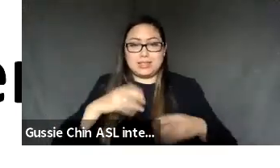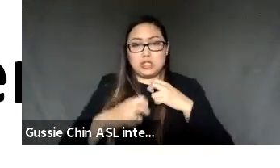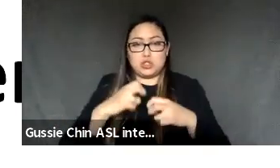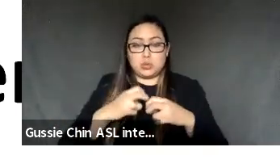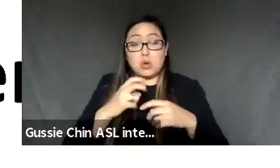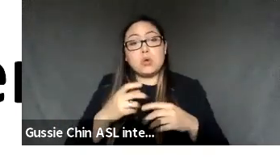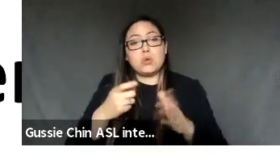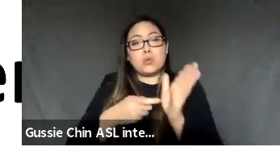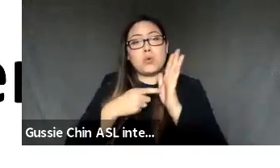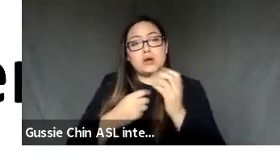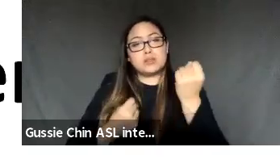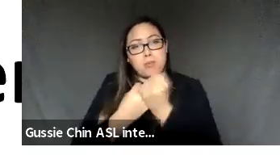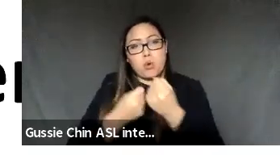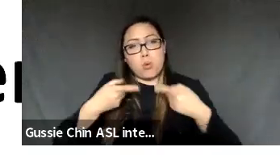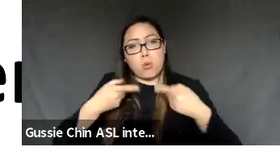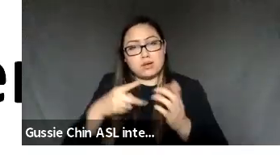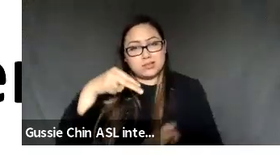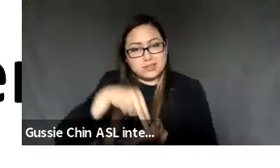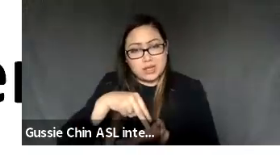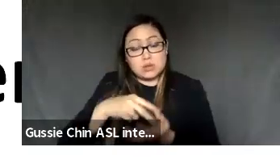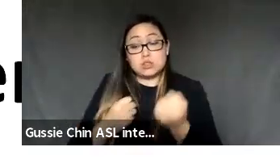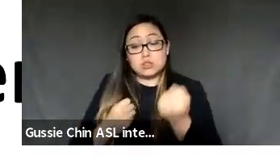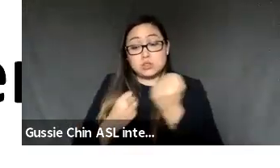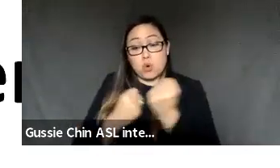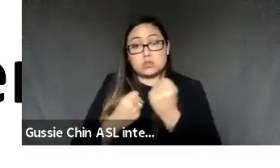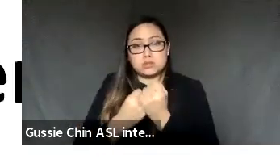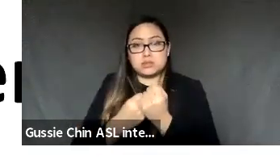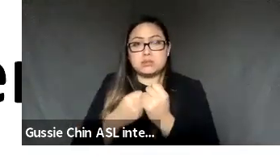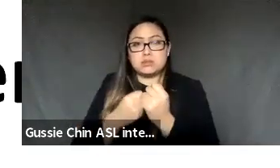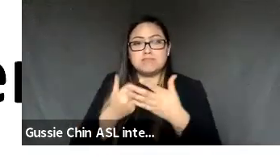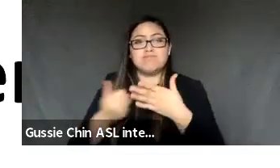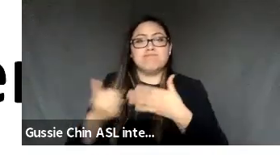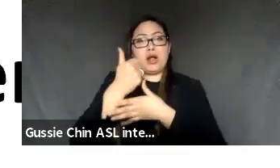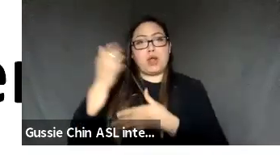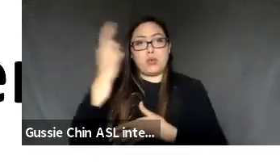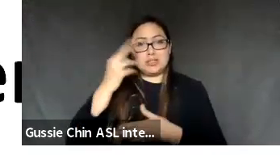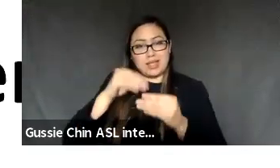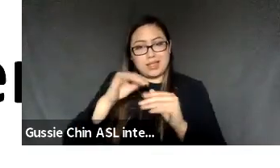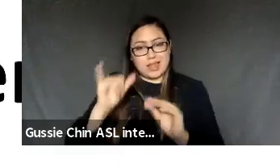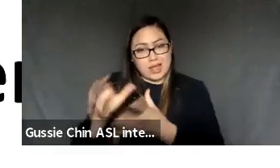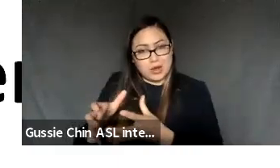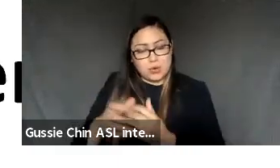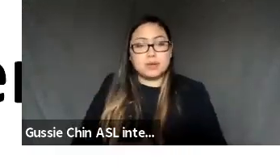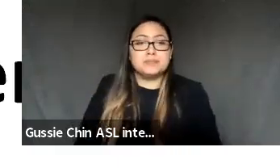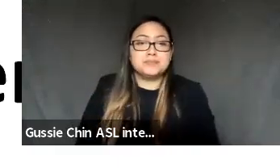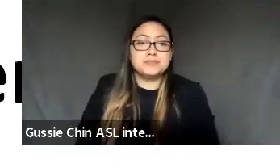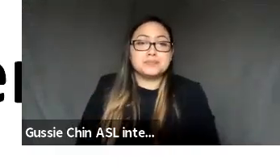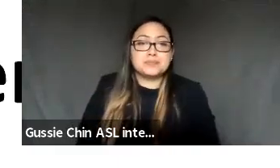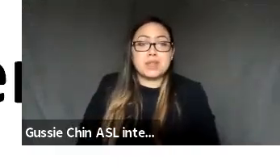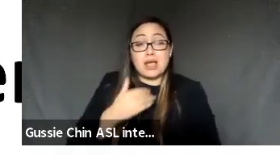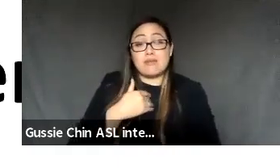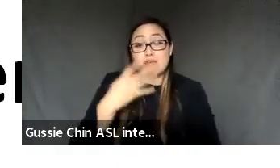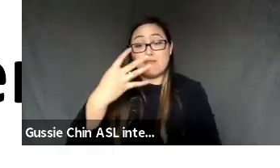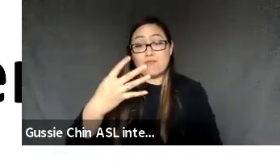standing. So, supports are the primary reason in this category. So, in terms of our four